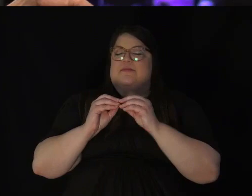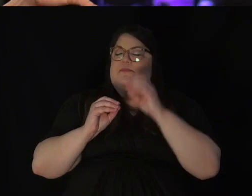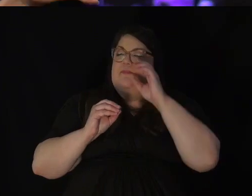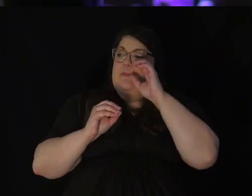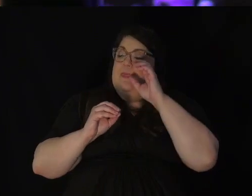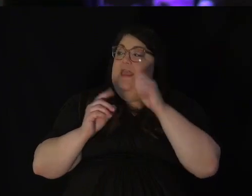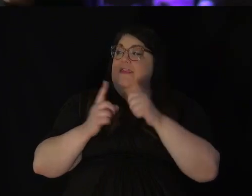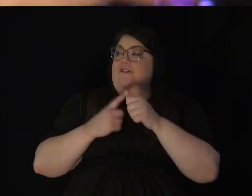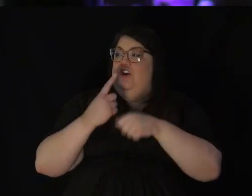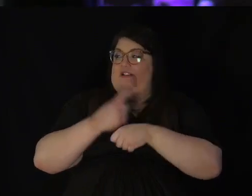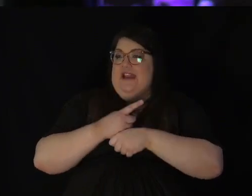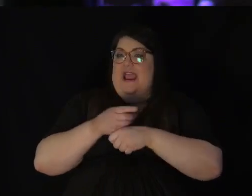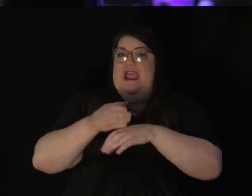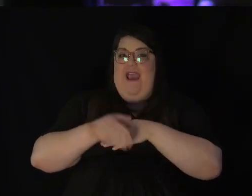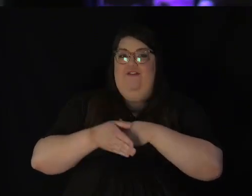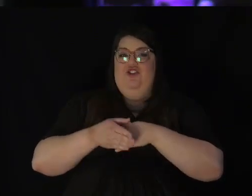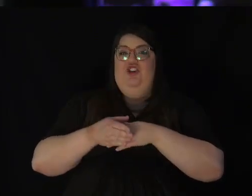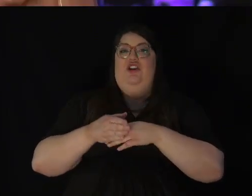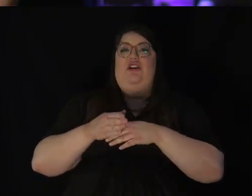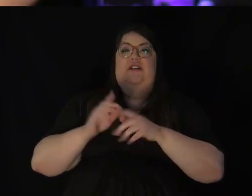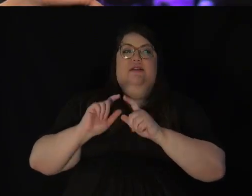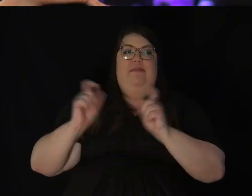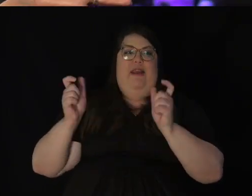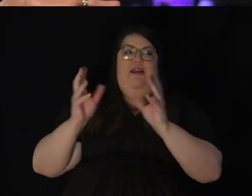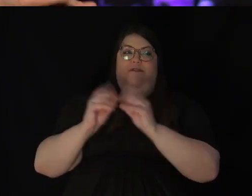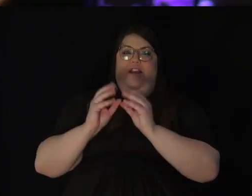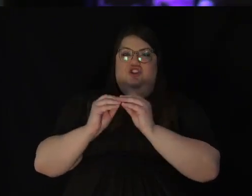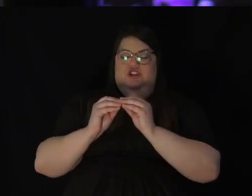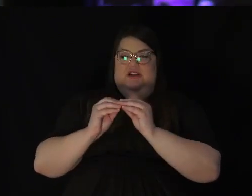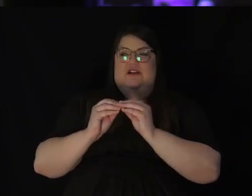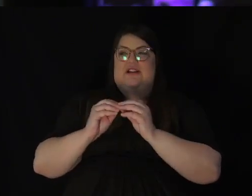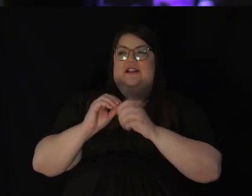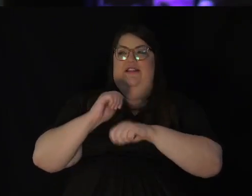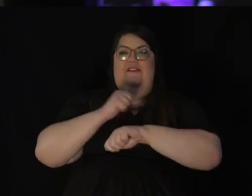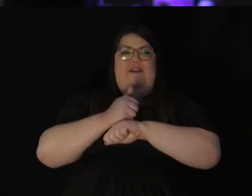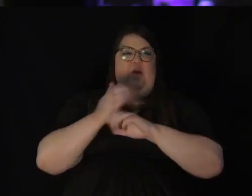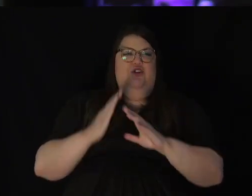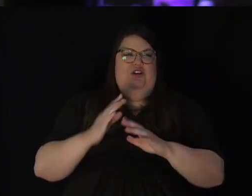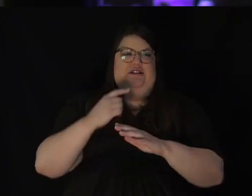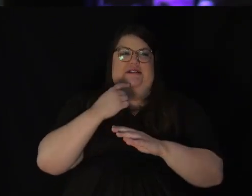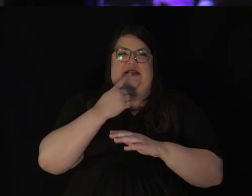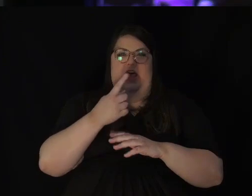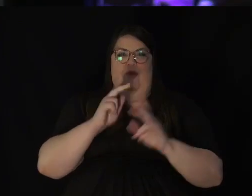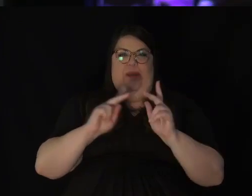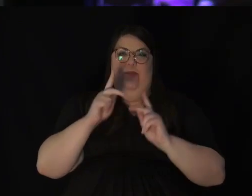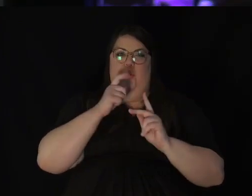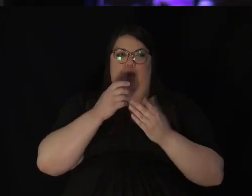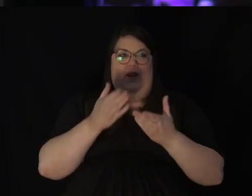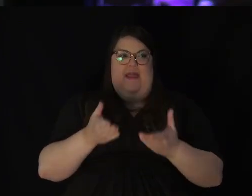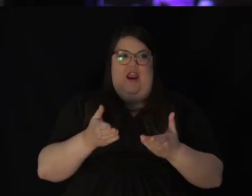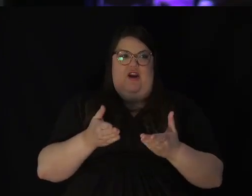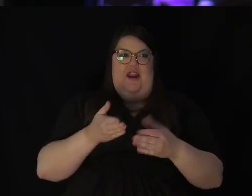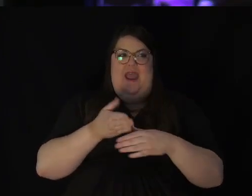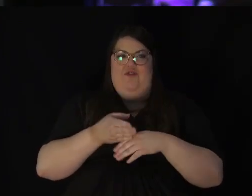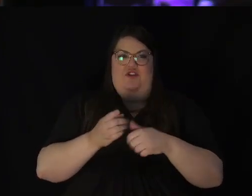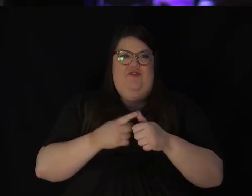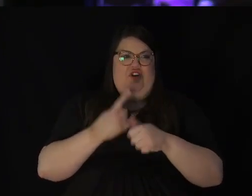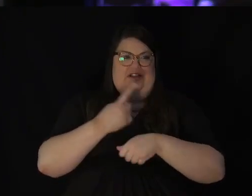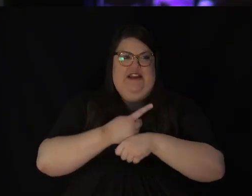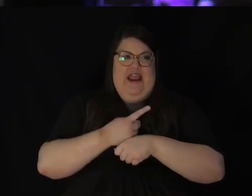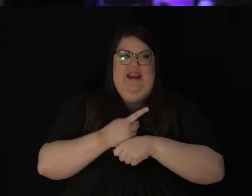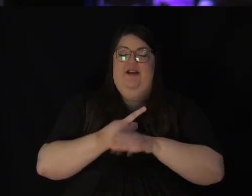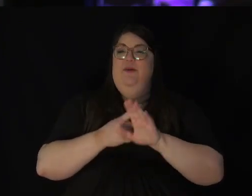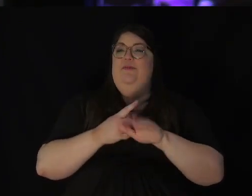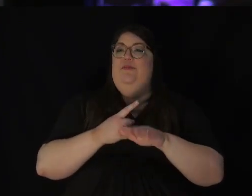first day after the convention is done, the founders always just say to the people who are there, we ask